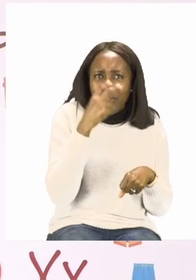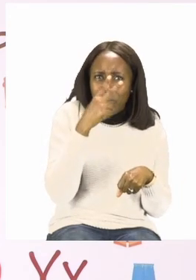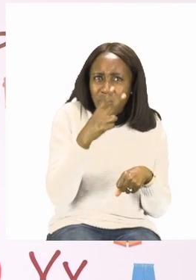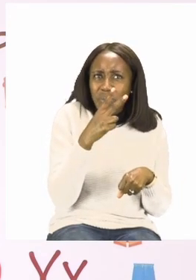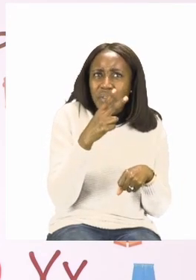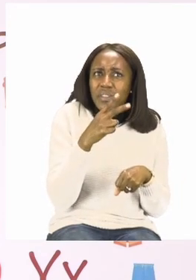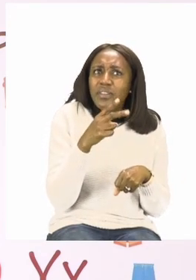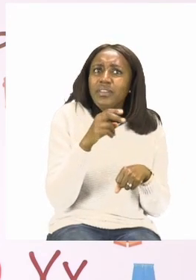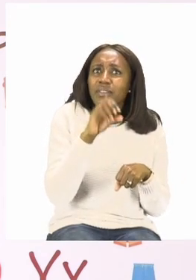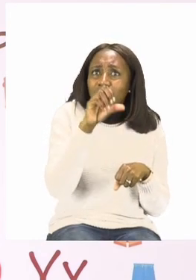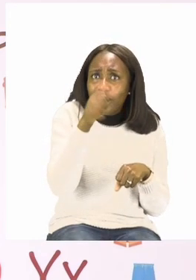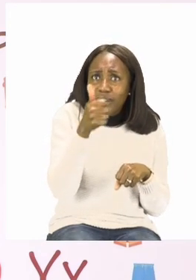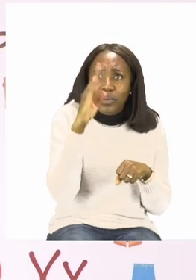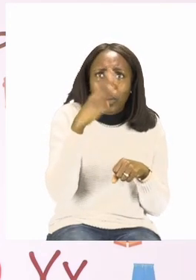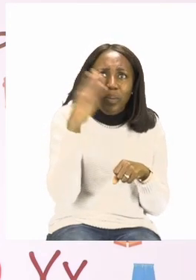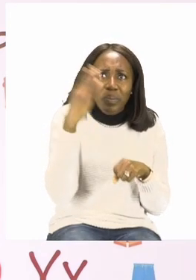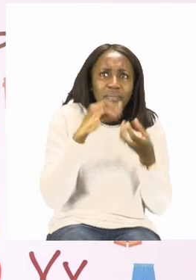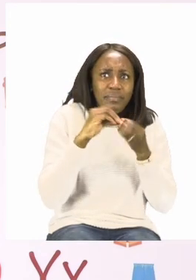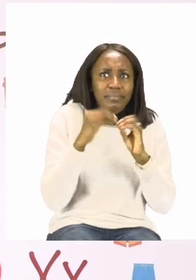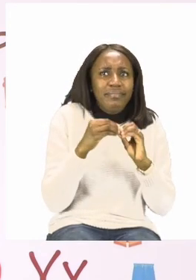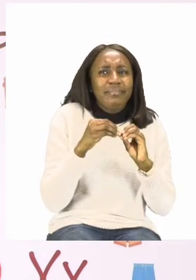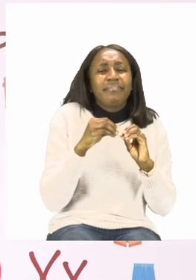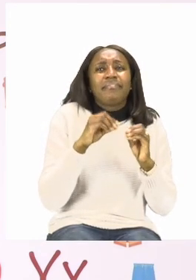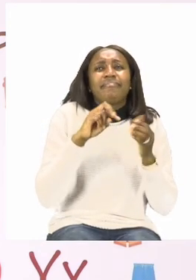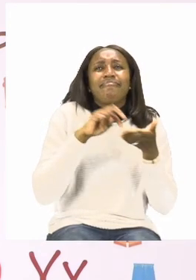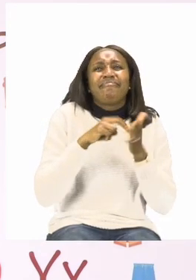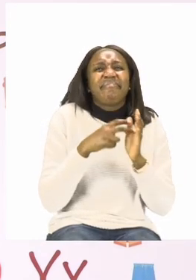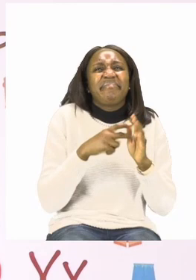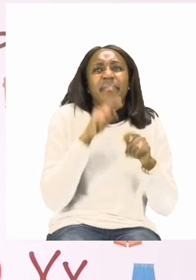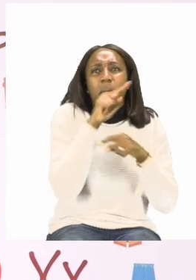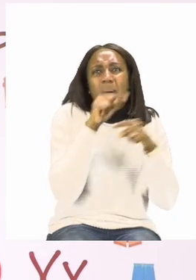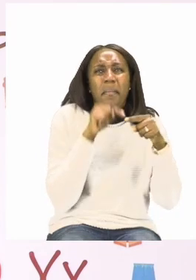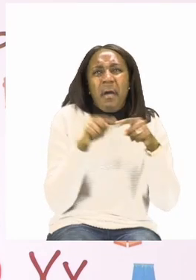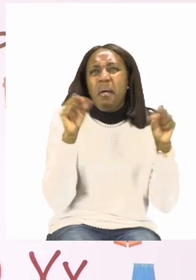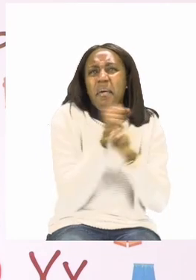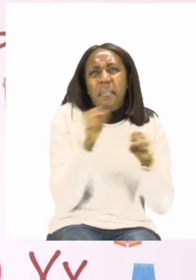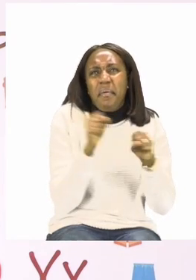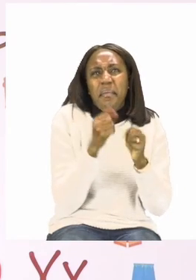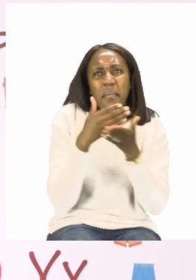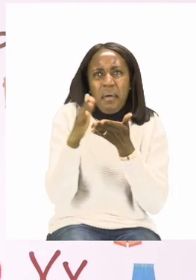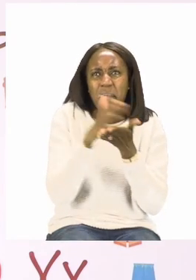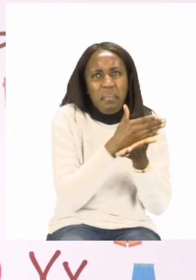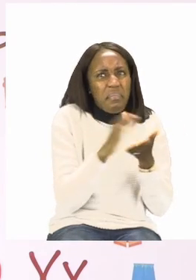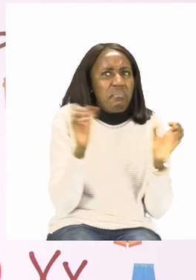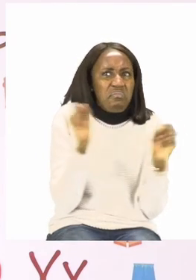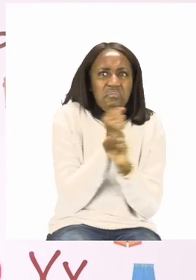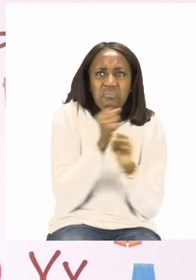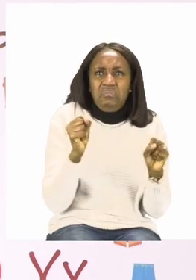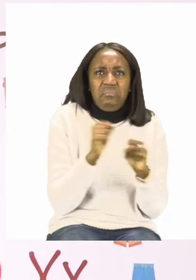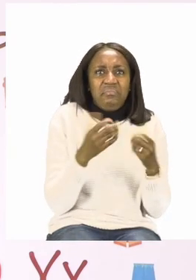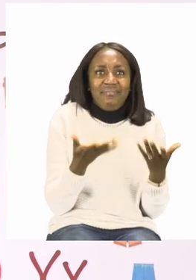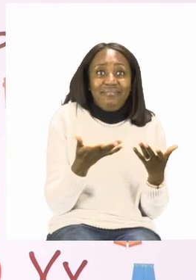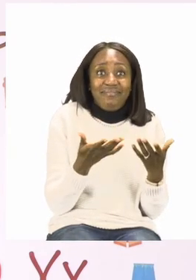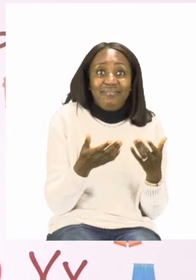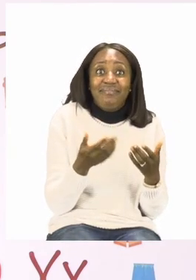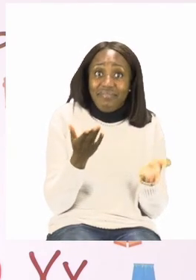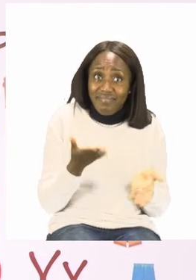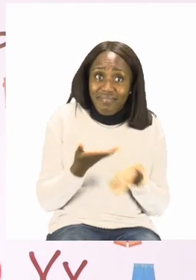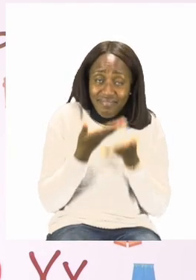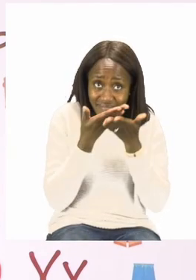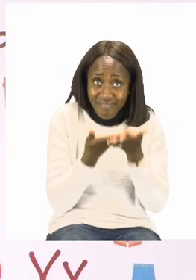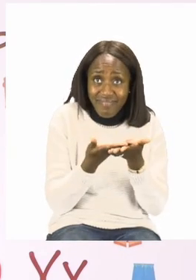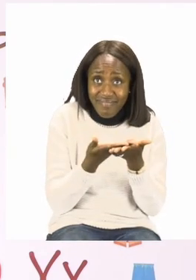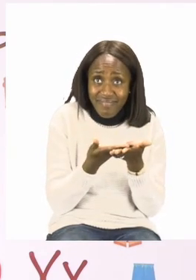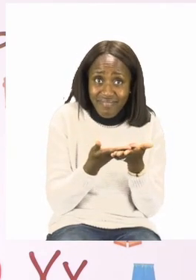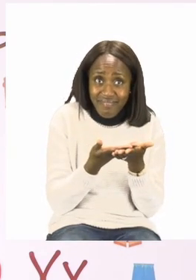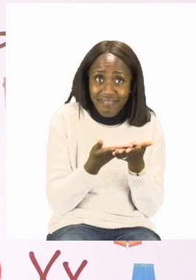have in blue, that means they are for odd Todd. We are going to do the last 4 numbers and we're going